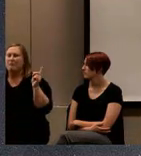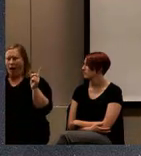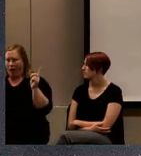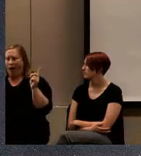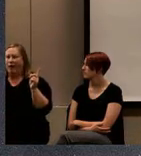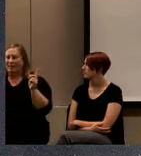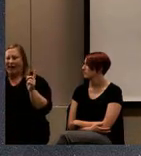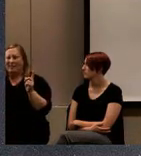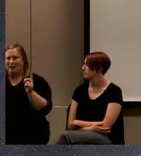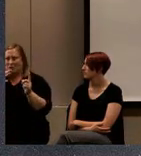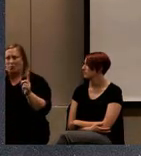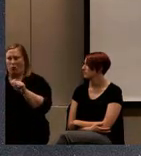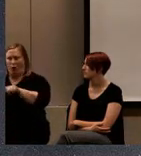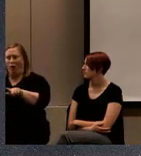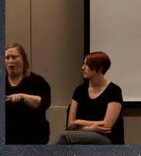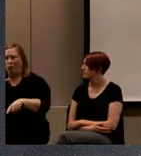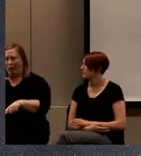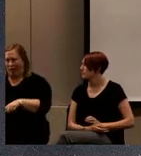rapidly approaching there.